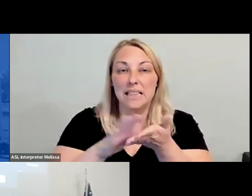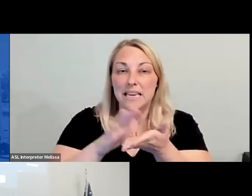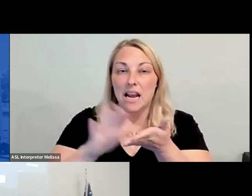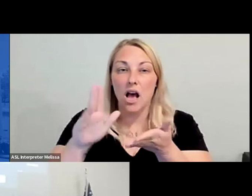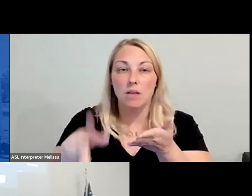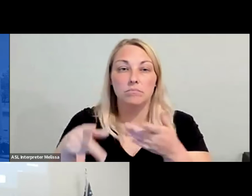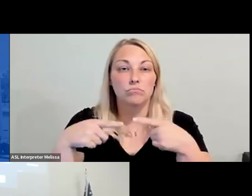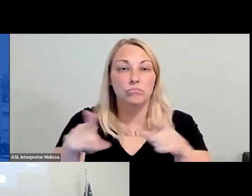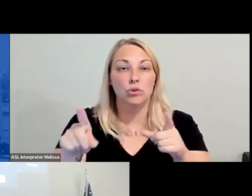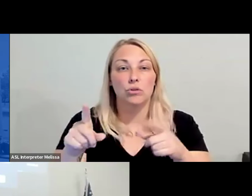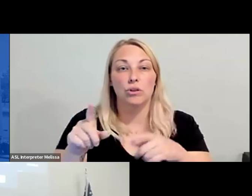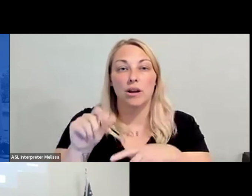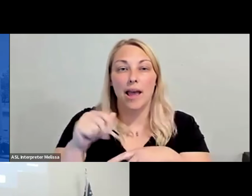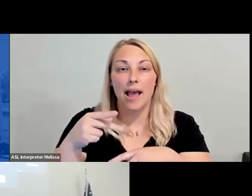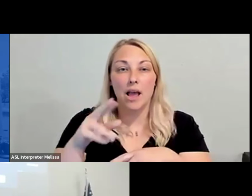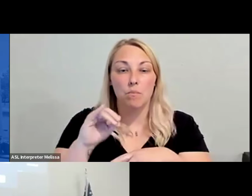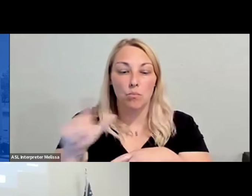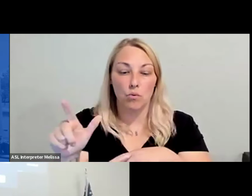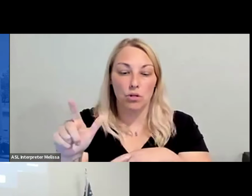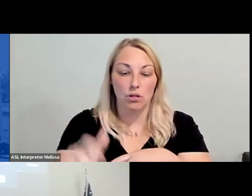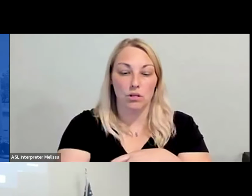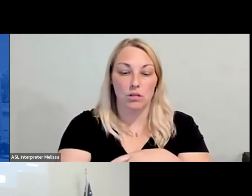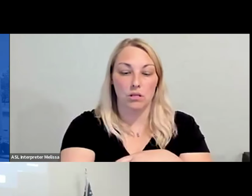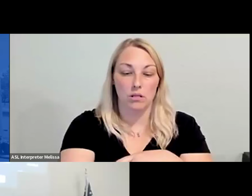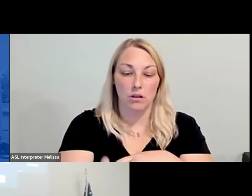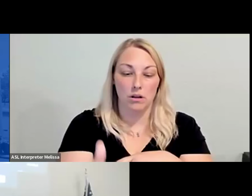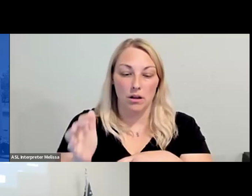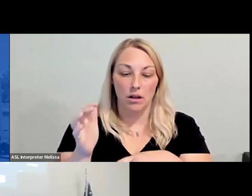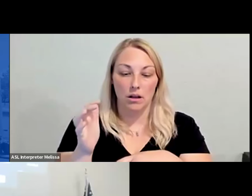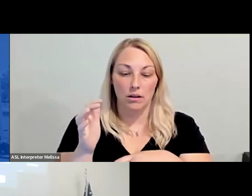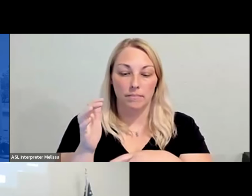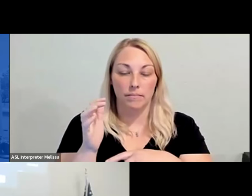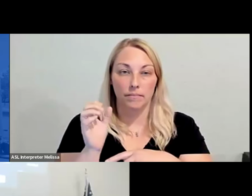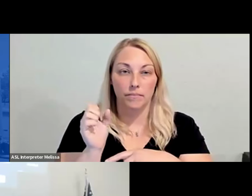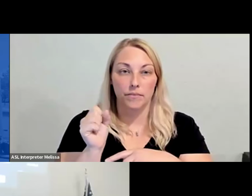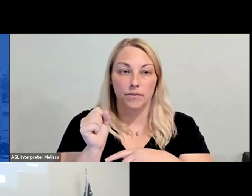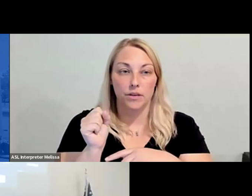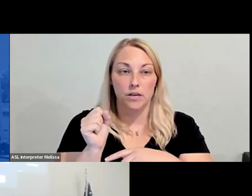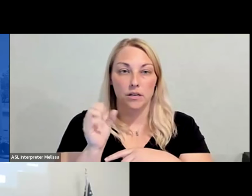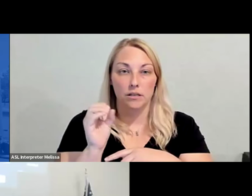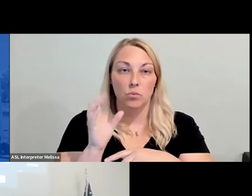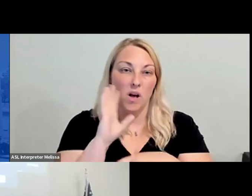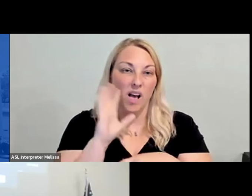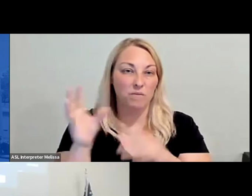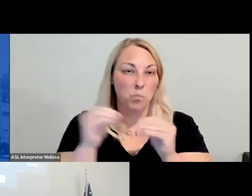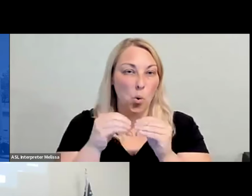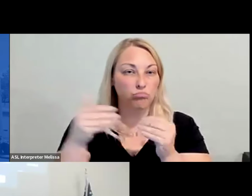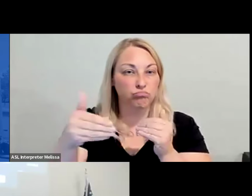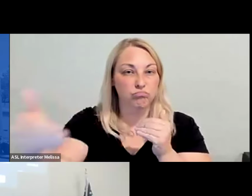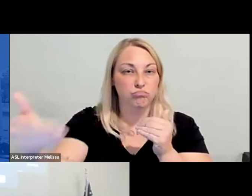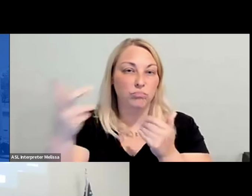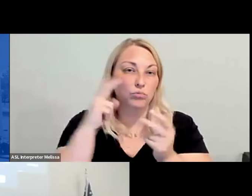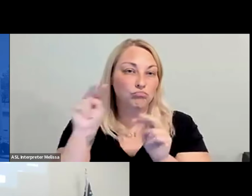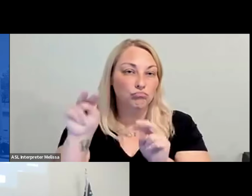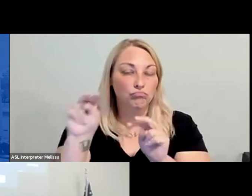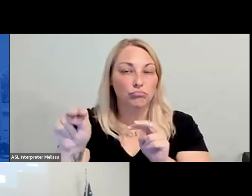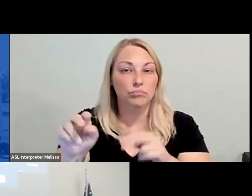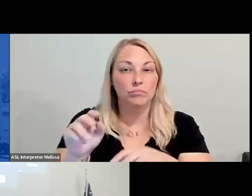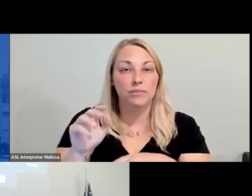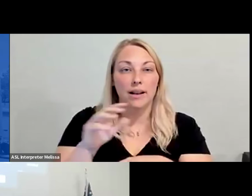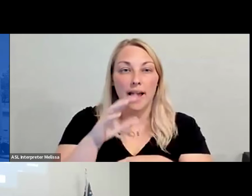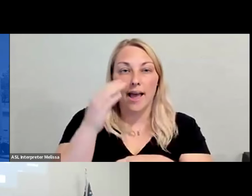April. We'll be doing some more throughout the month of May. So stay tuned for those. I know Councilmember Parker's team is online,